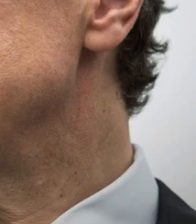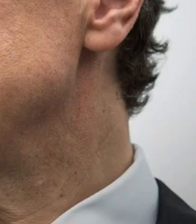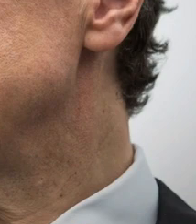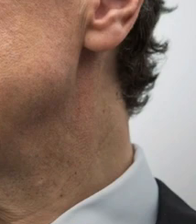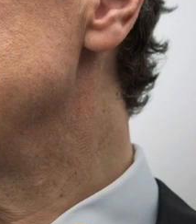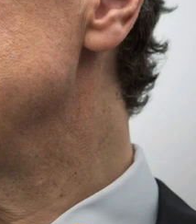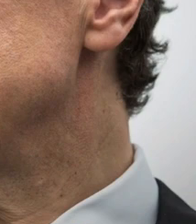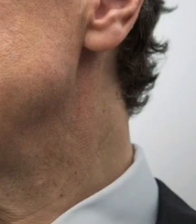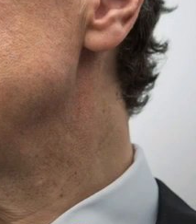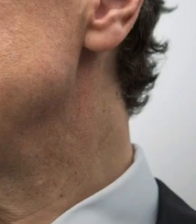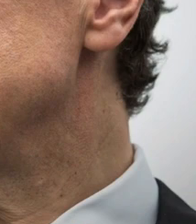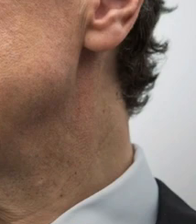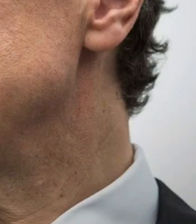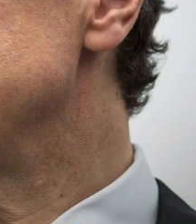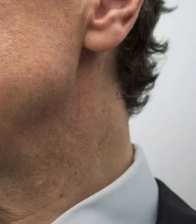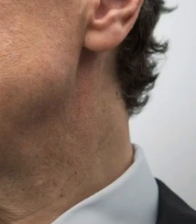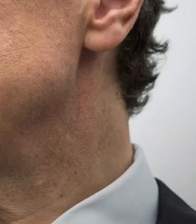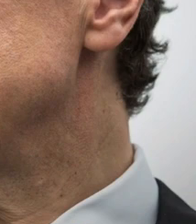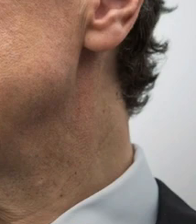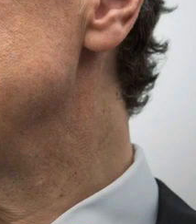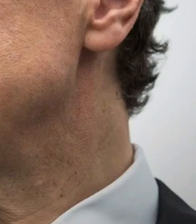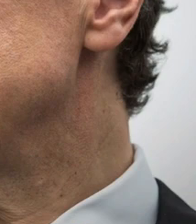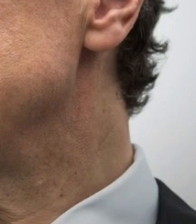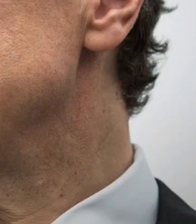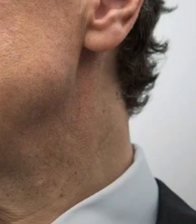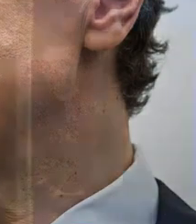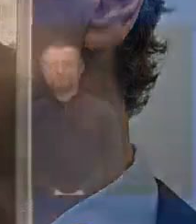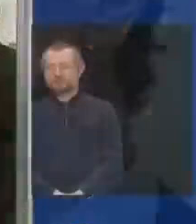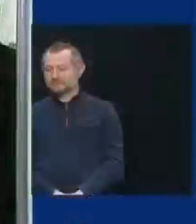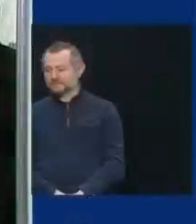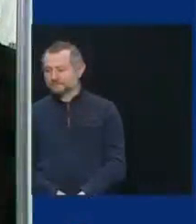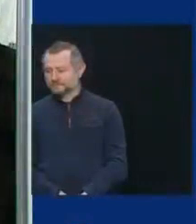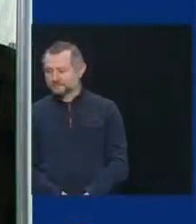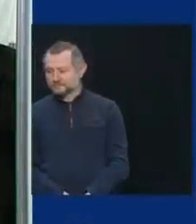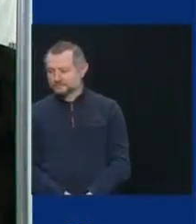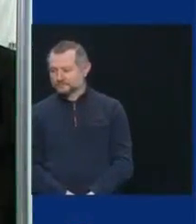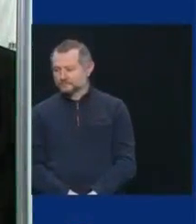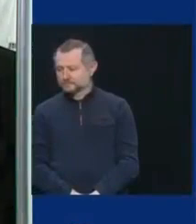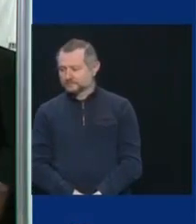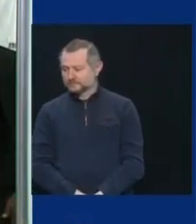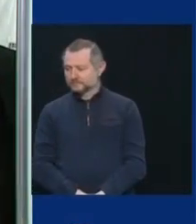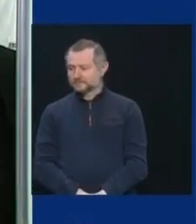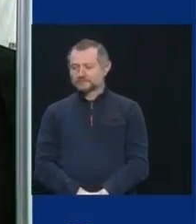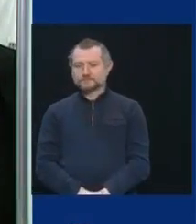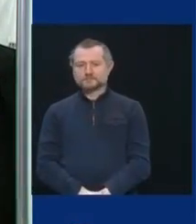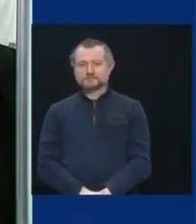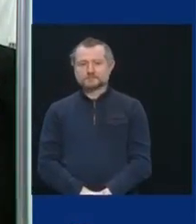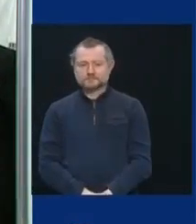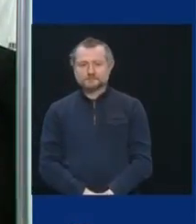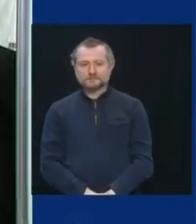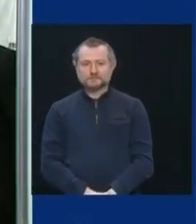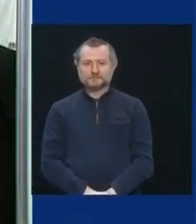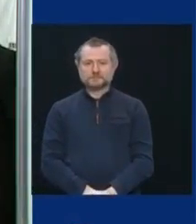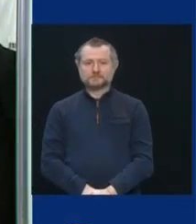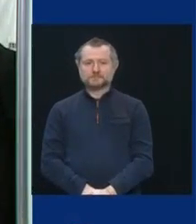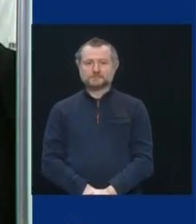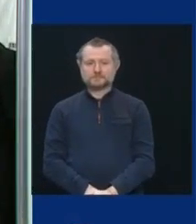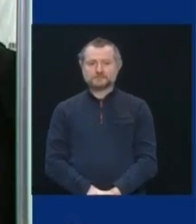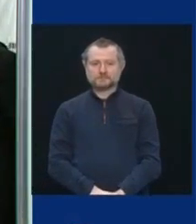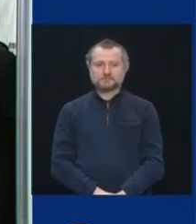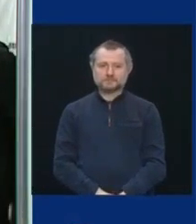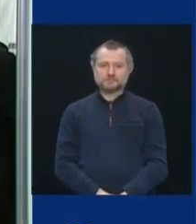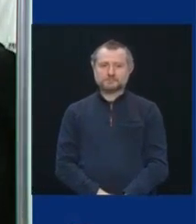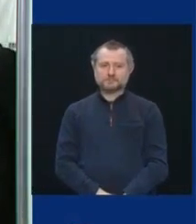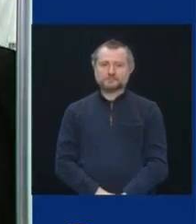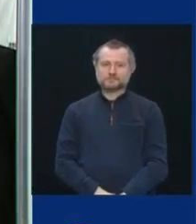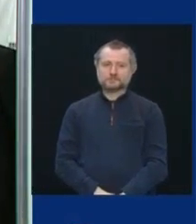to 35%, they say Cuomo should not resign. The positive feelings of some supporters was on full display at a vaccine